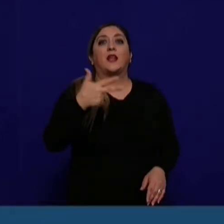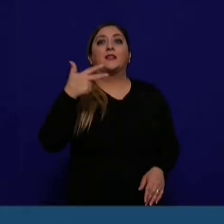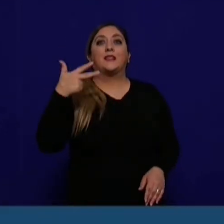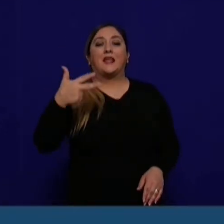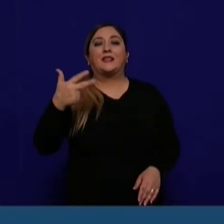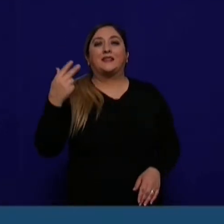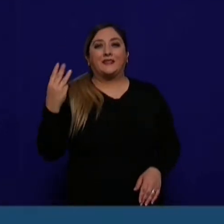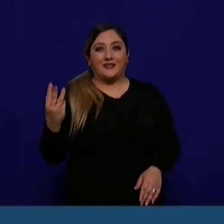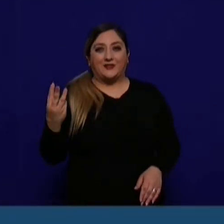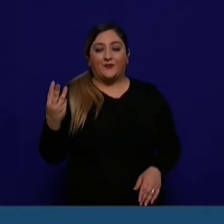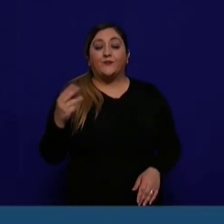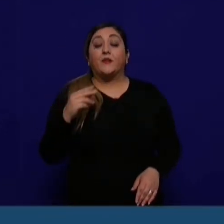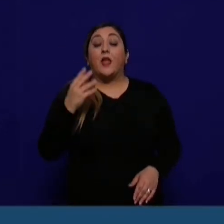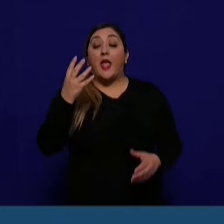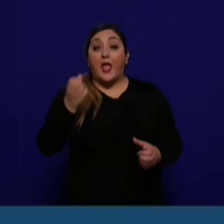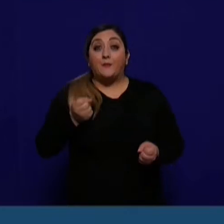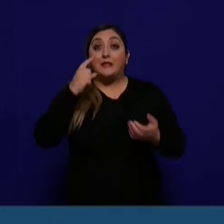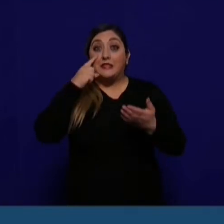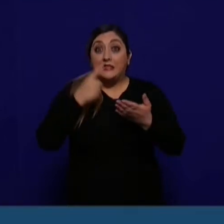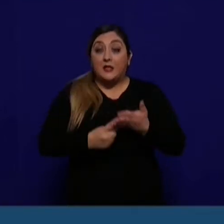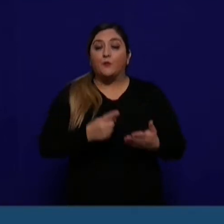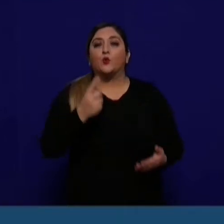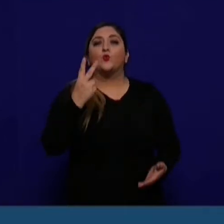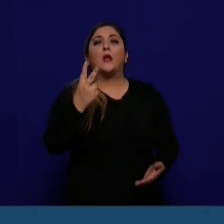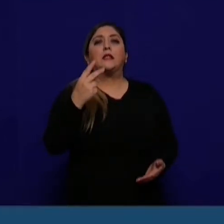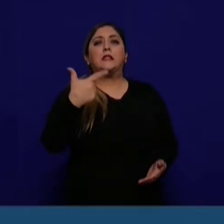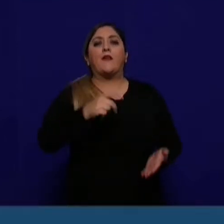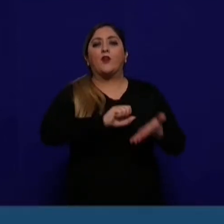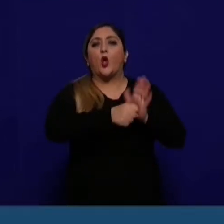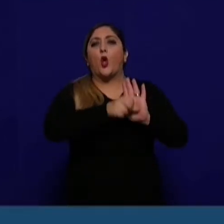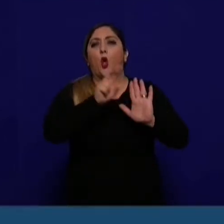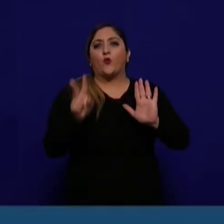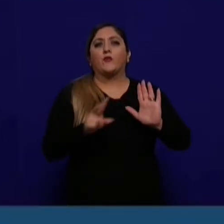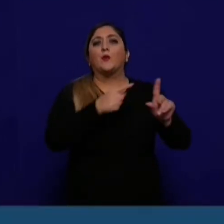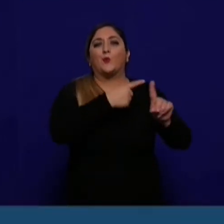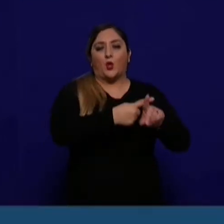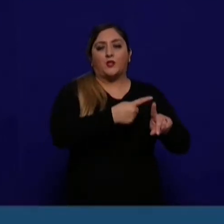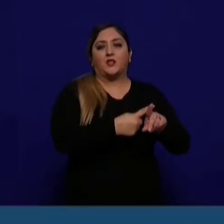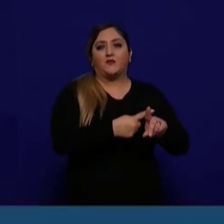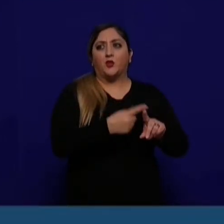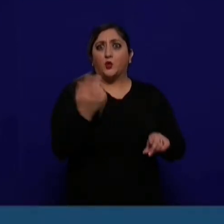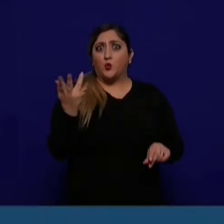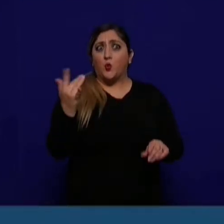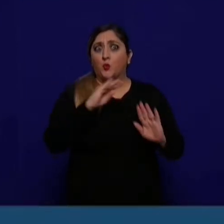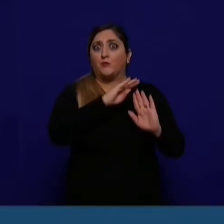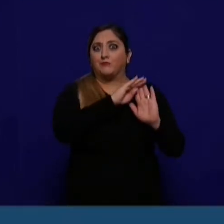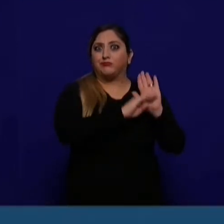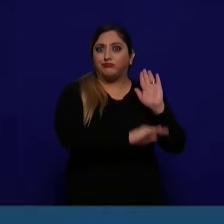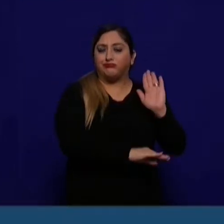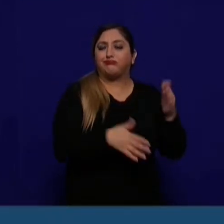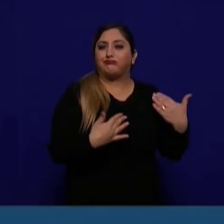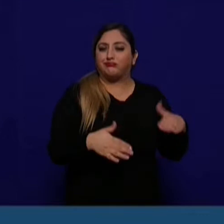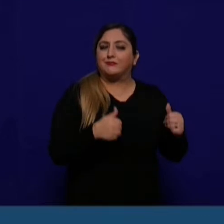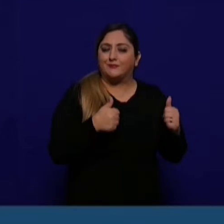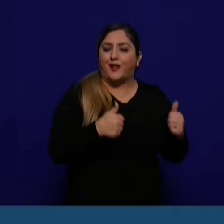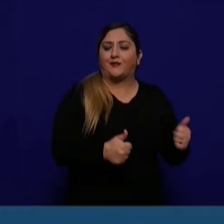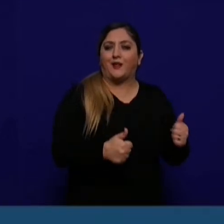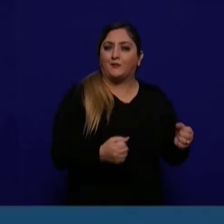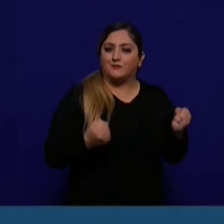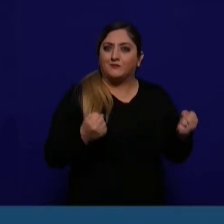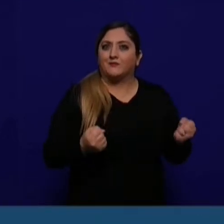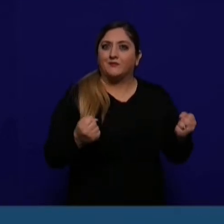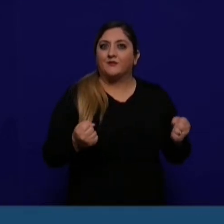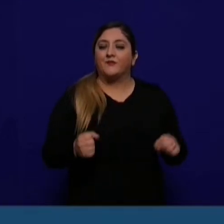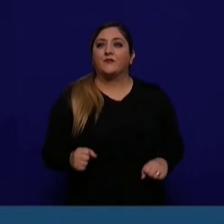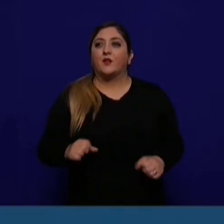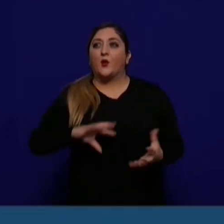1883 u kellna 27 każ li huwa wieħed mill-inqas numru ta' każijiet li kellna dan l-aħħar u infatti issa t-total